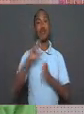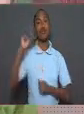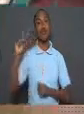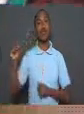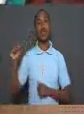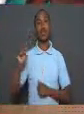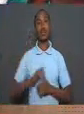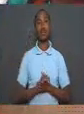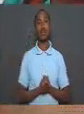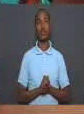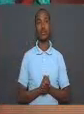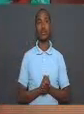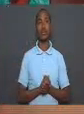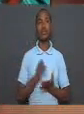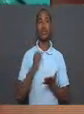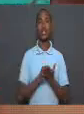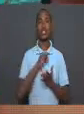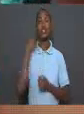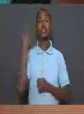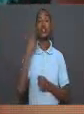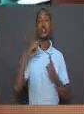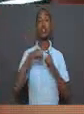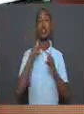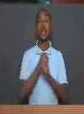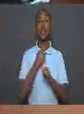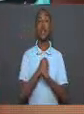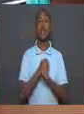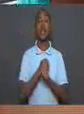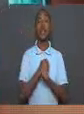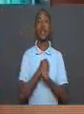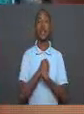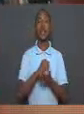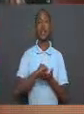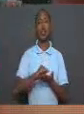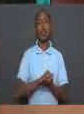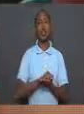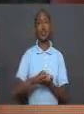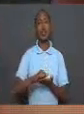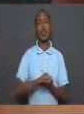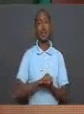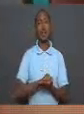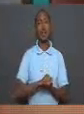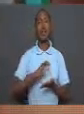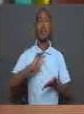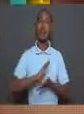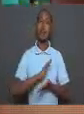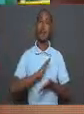products. It is used to make soaps, detergents,